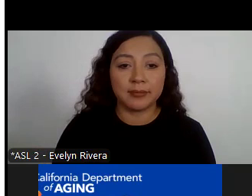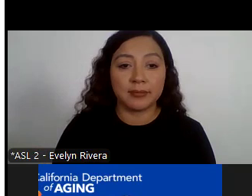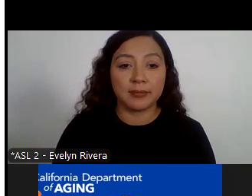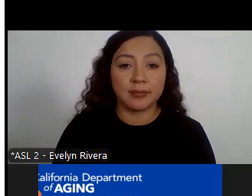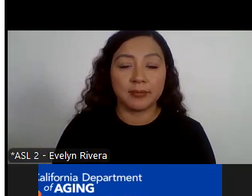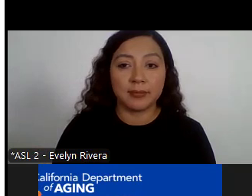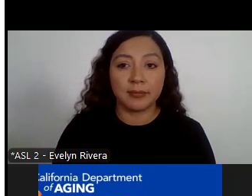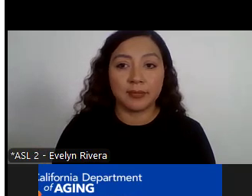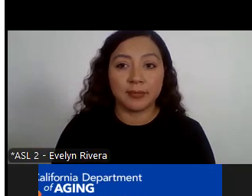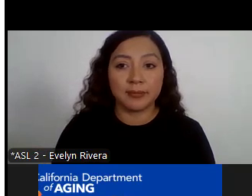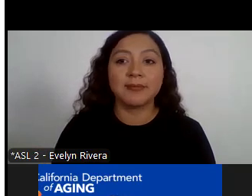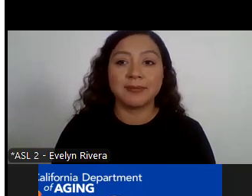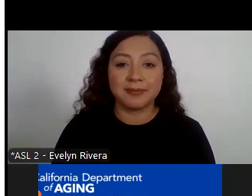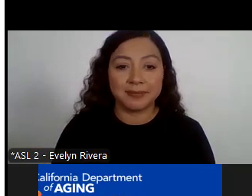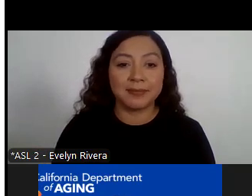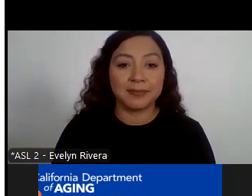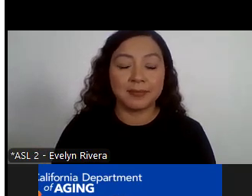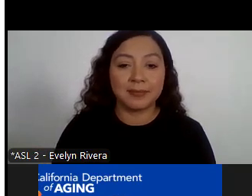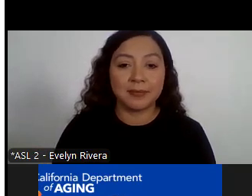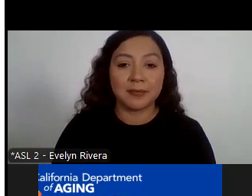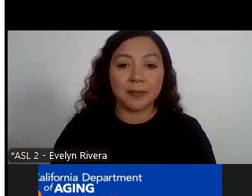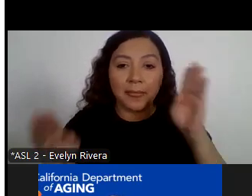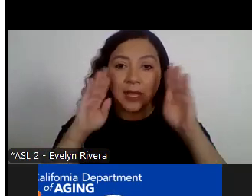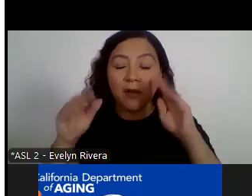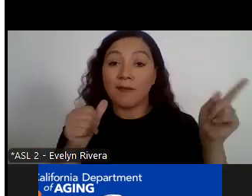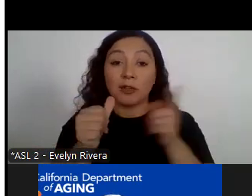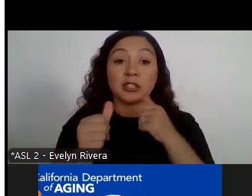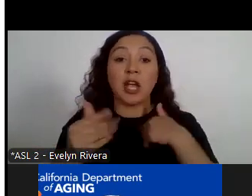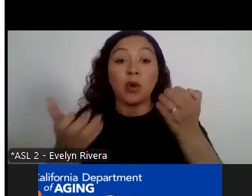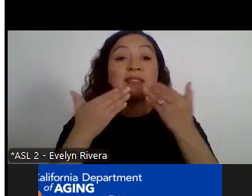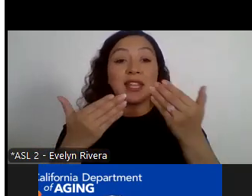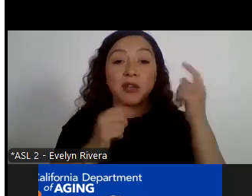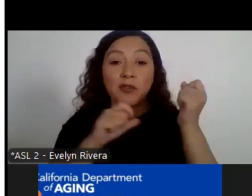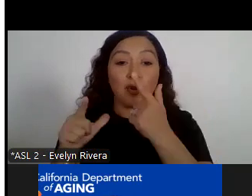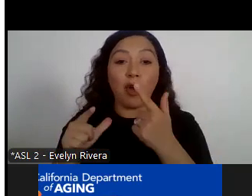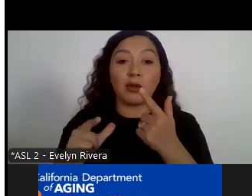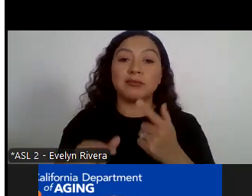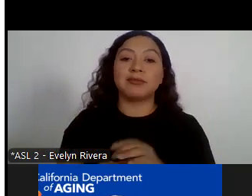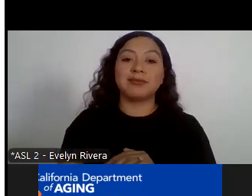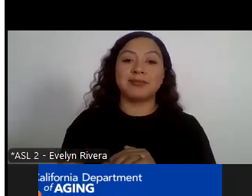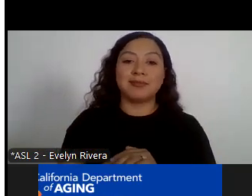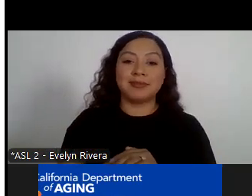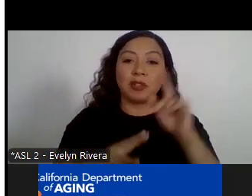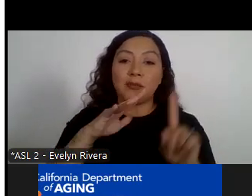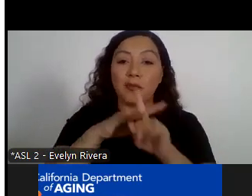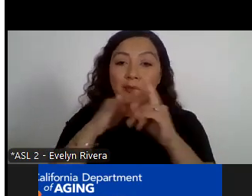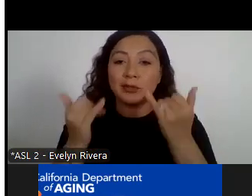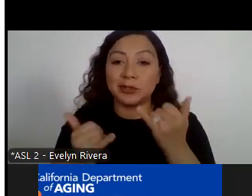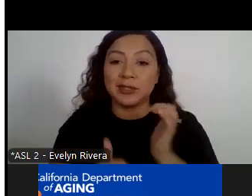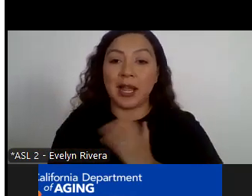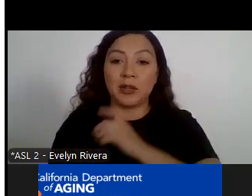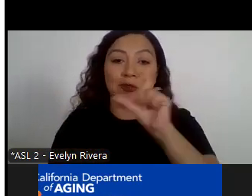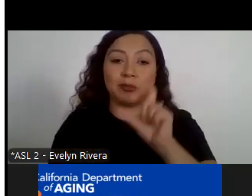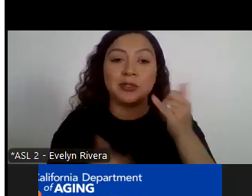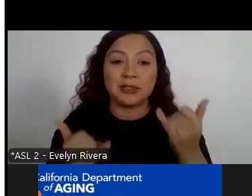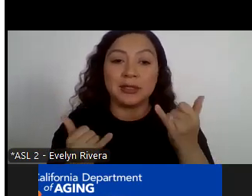There you go. Just want to say, first of all, thank you to everybody that put this forum together. I think it's very, very informational for all the nonprofits